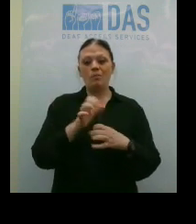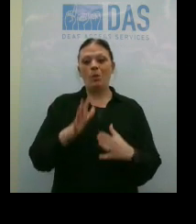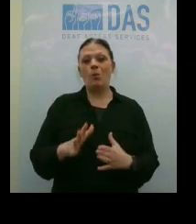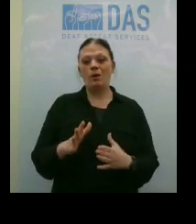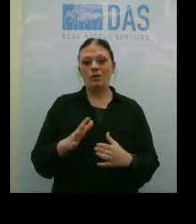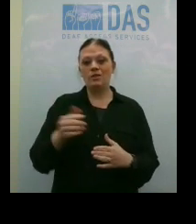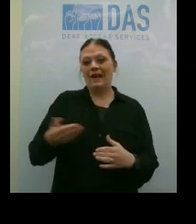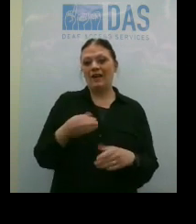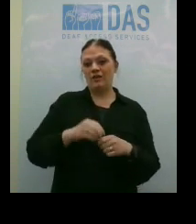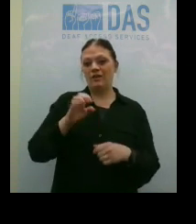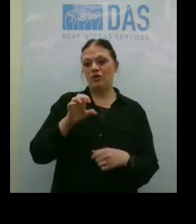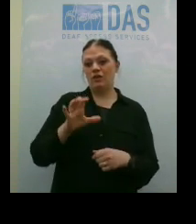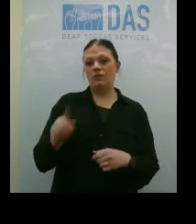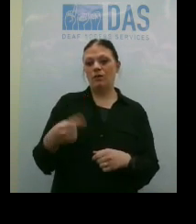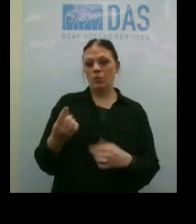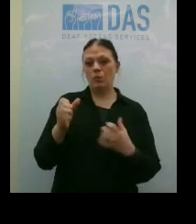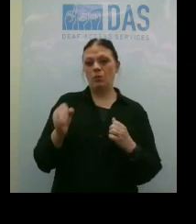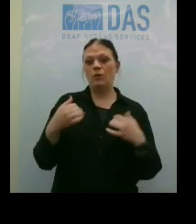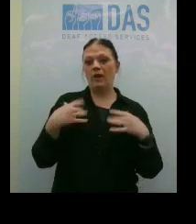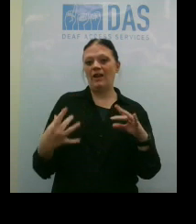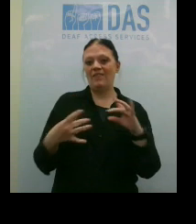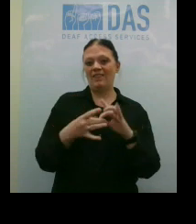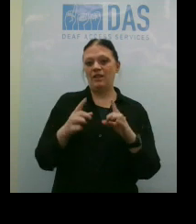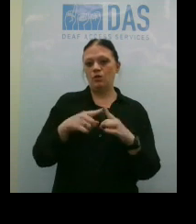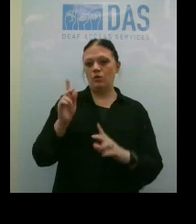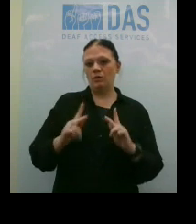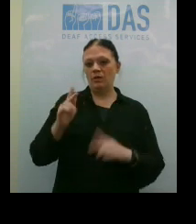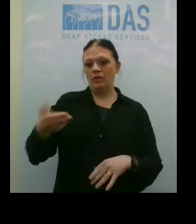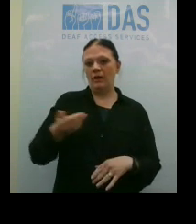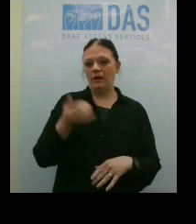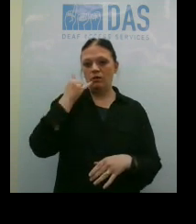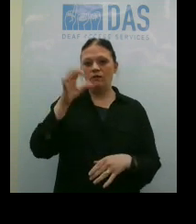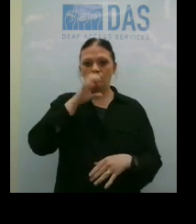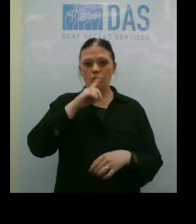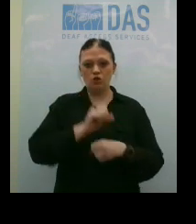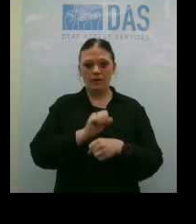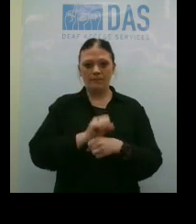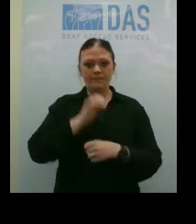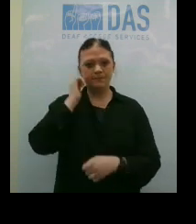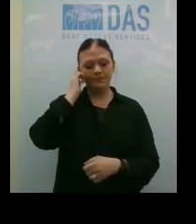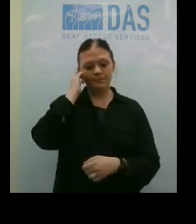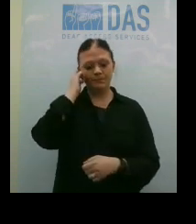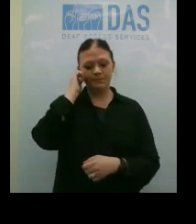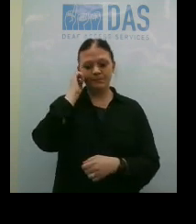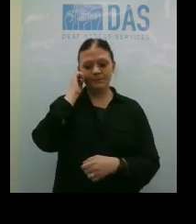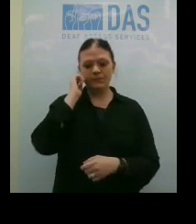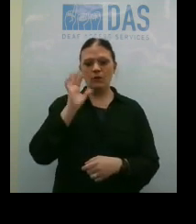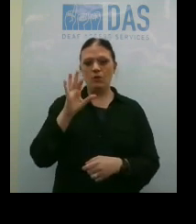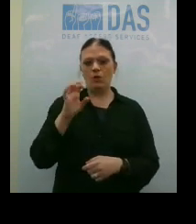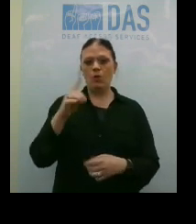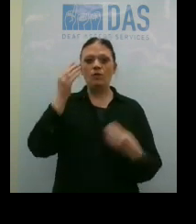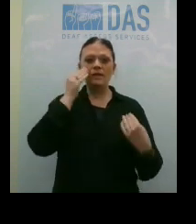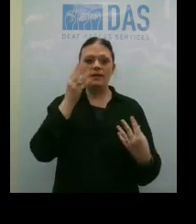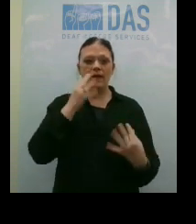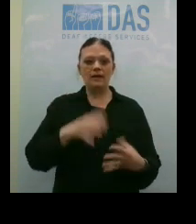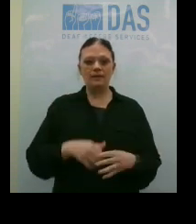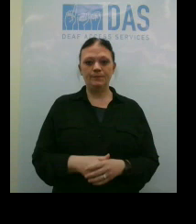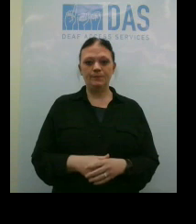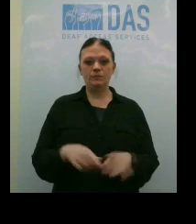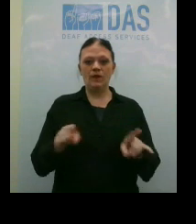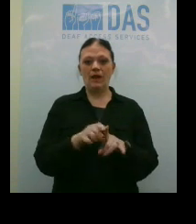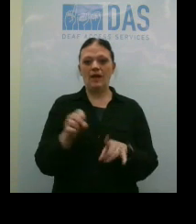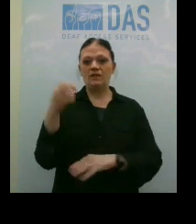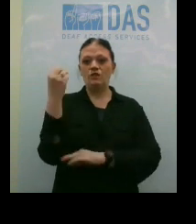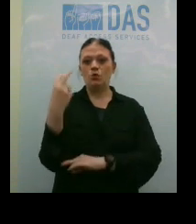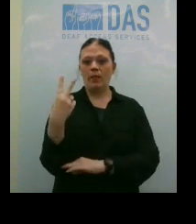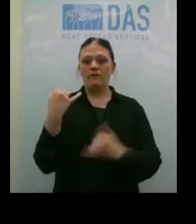County alone, and you can get a link to those employers that are hiring if you're looking for a job. COVID data, as of 12